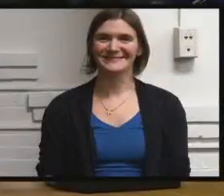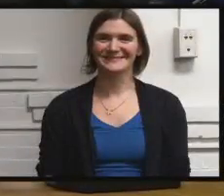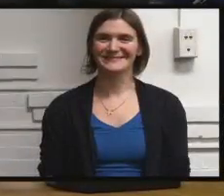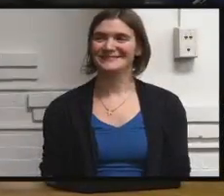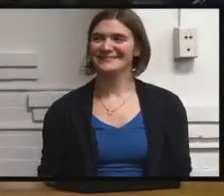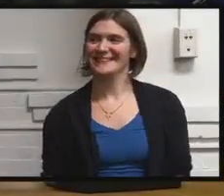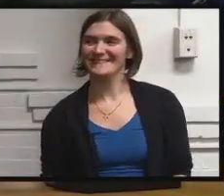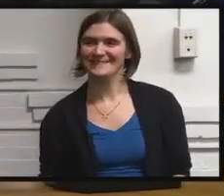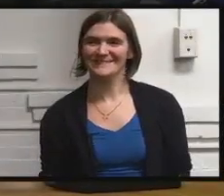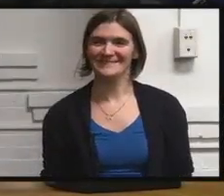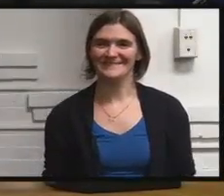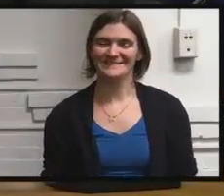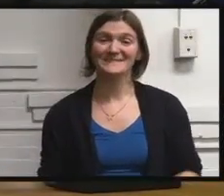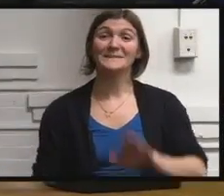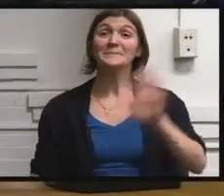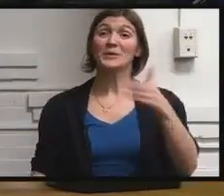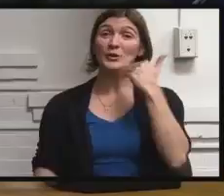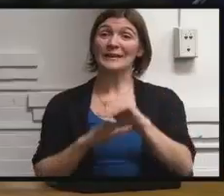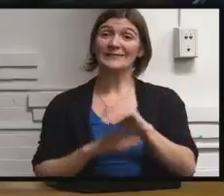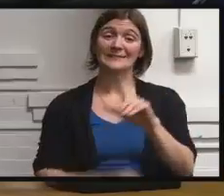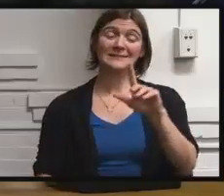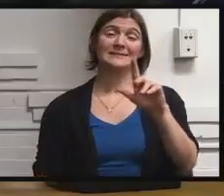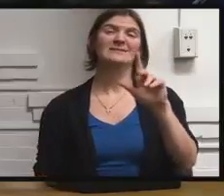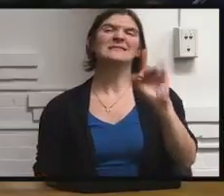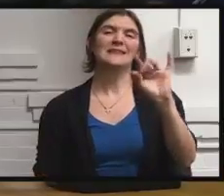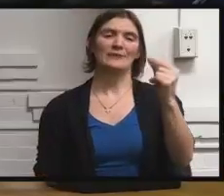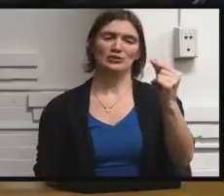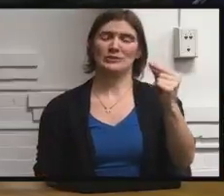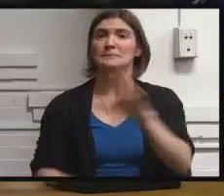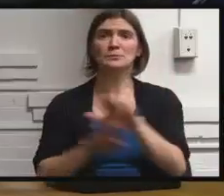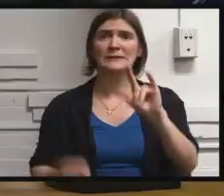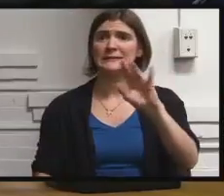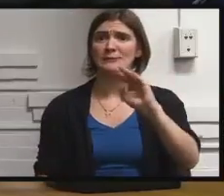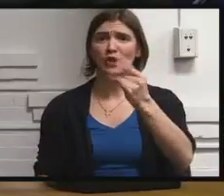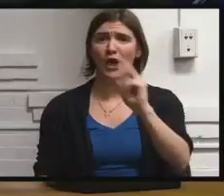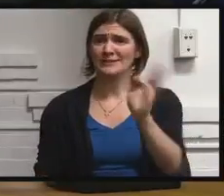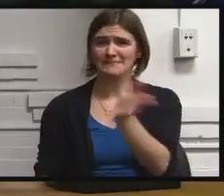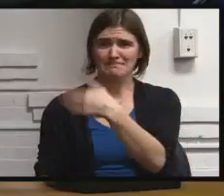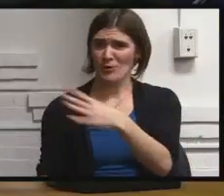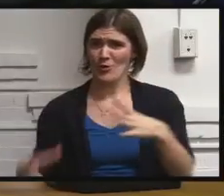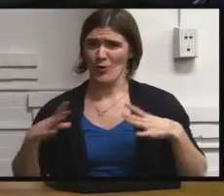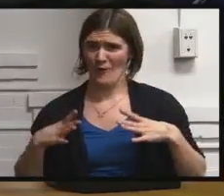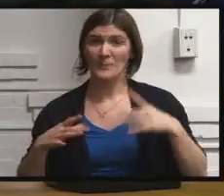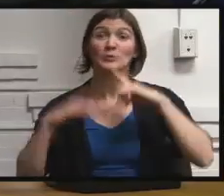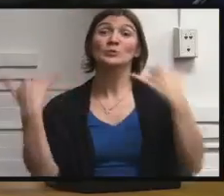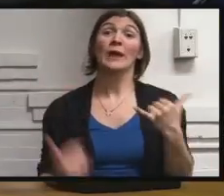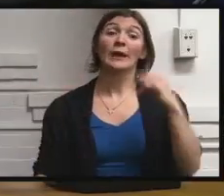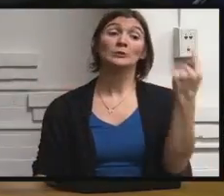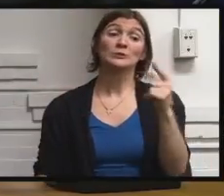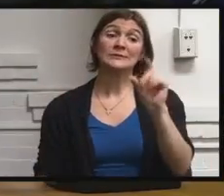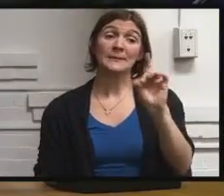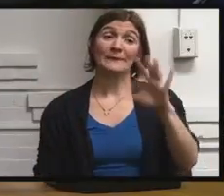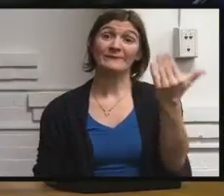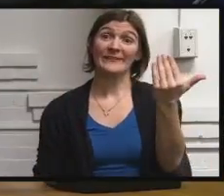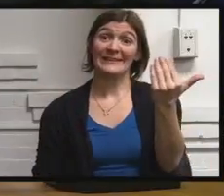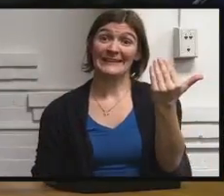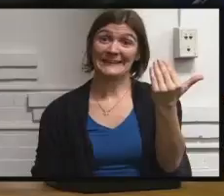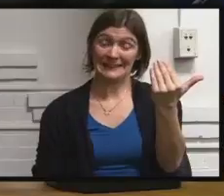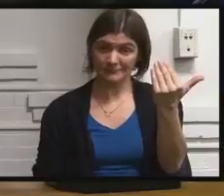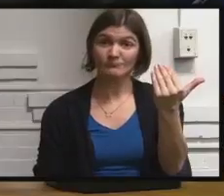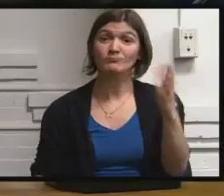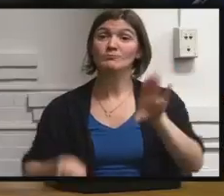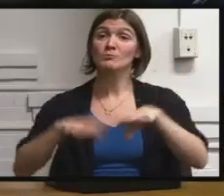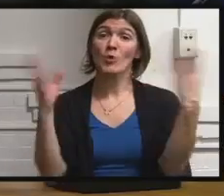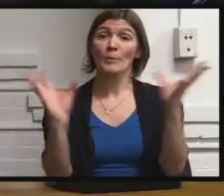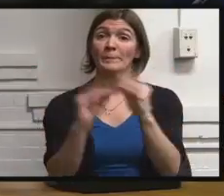Thank you. Good evening. It's Tuesday, December 15th, and we're here